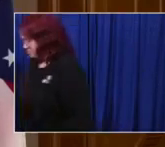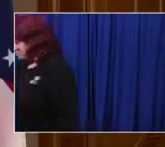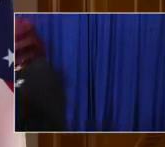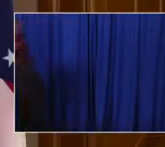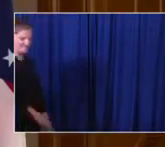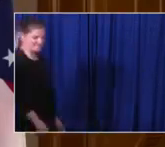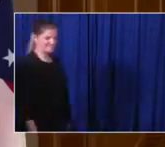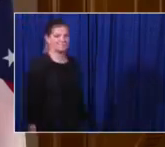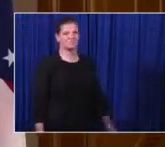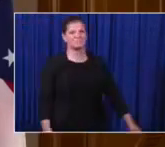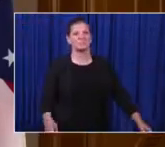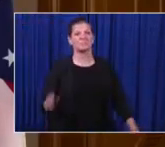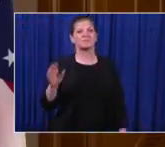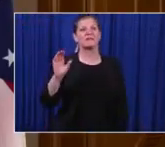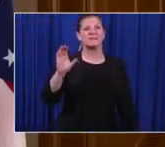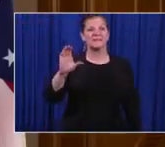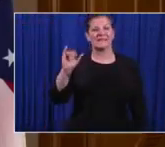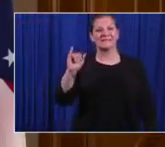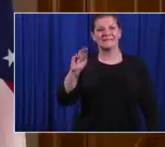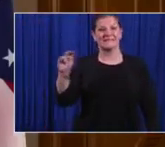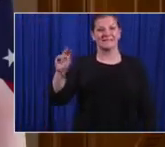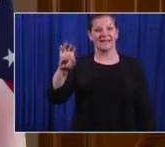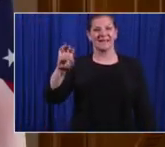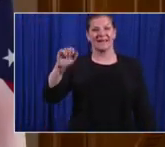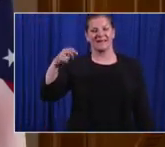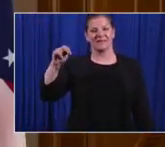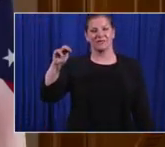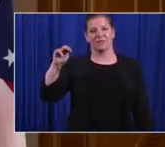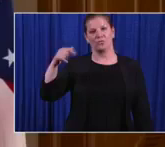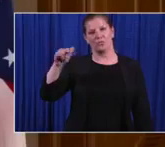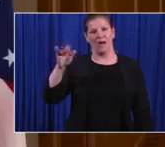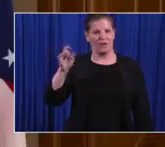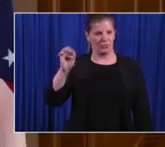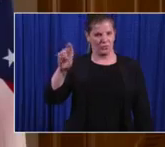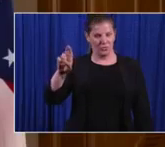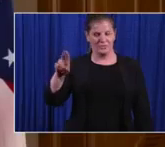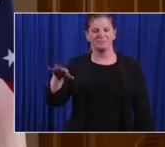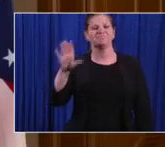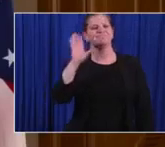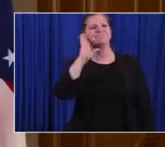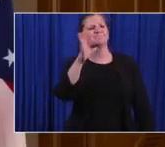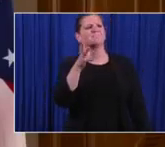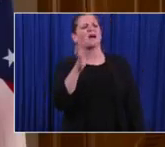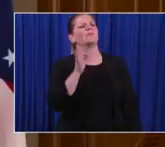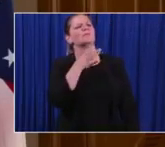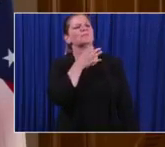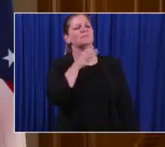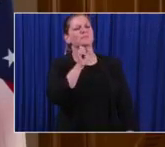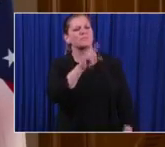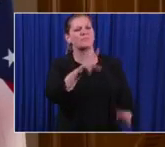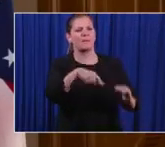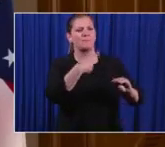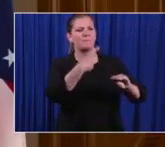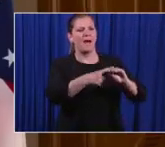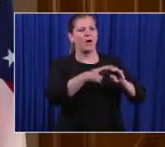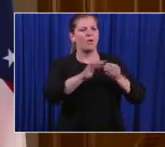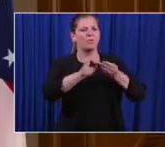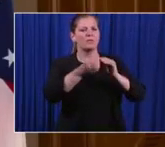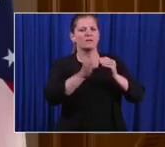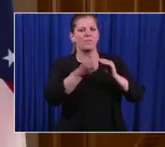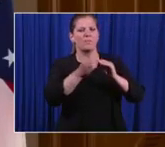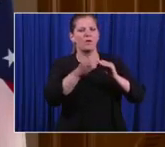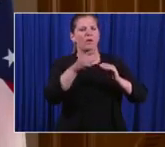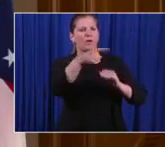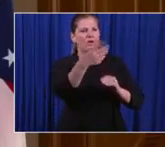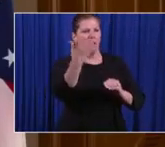Good afternoon, Governor. I want to ask a question about the incidence rate, the 50 new